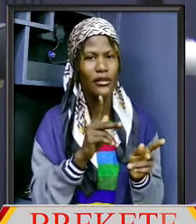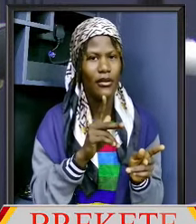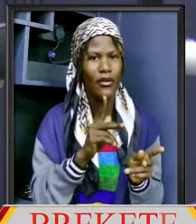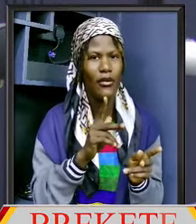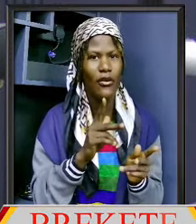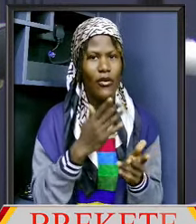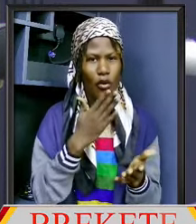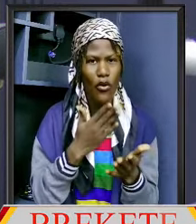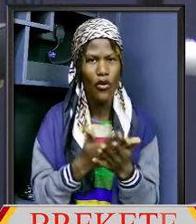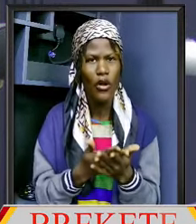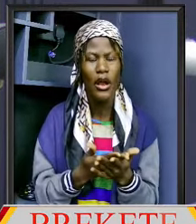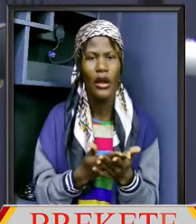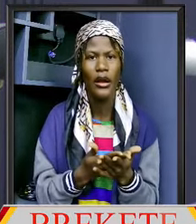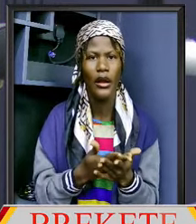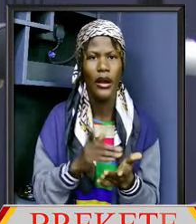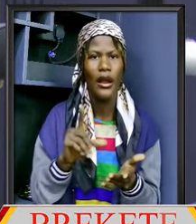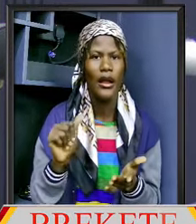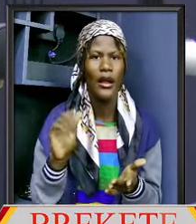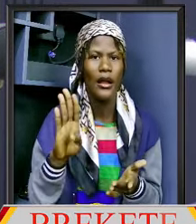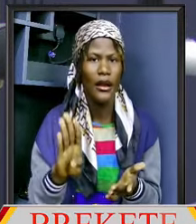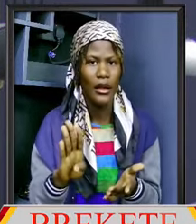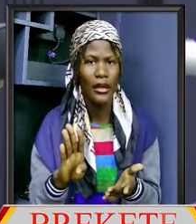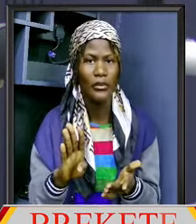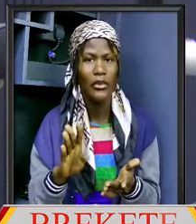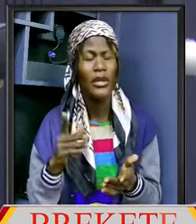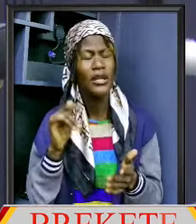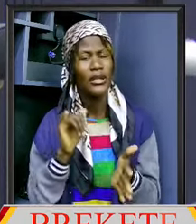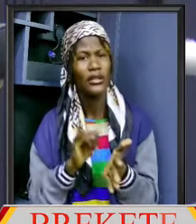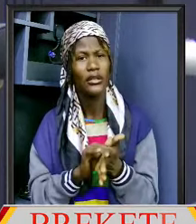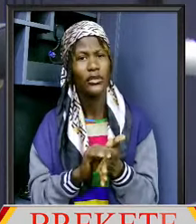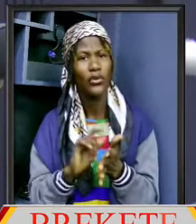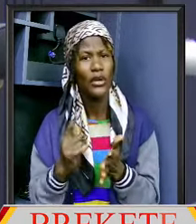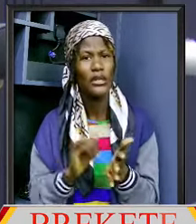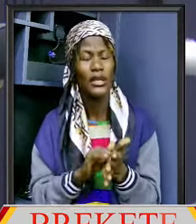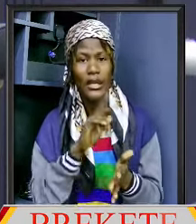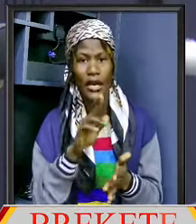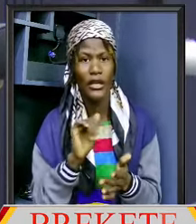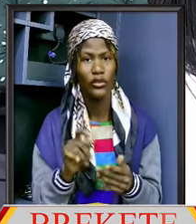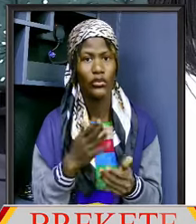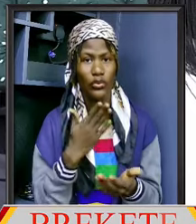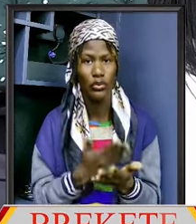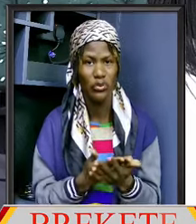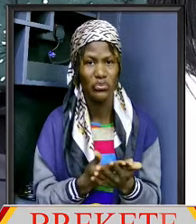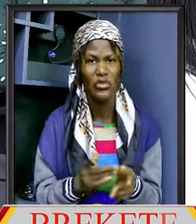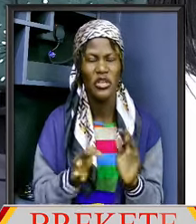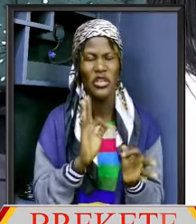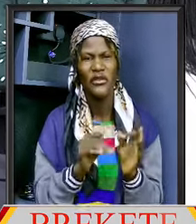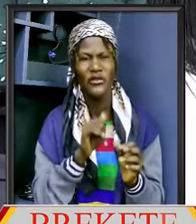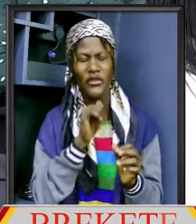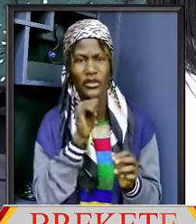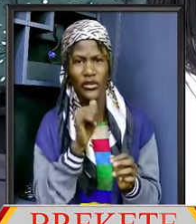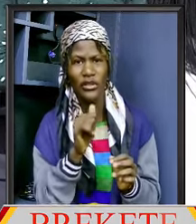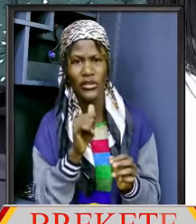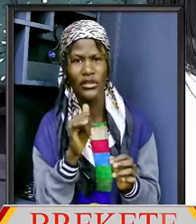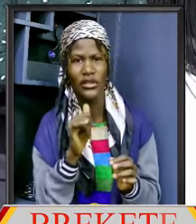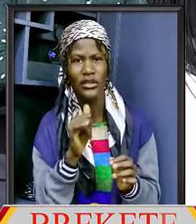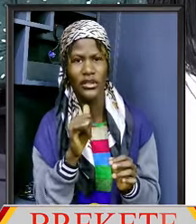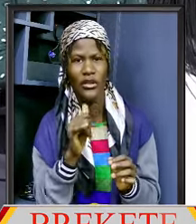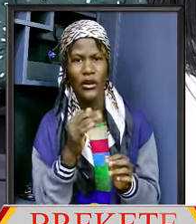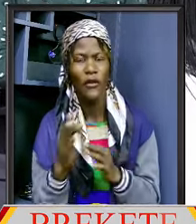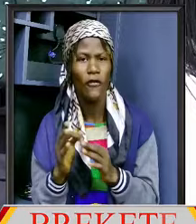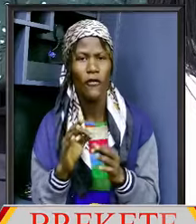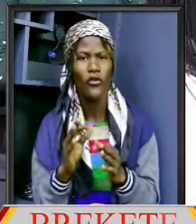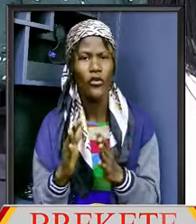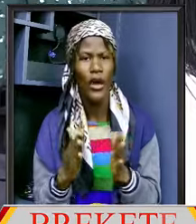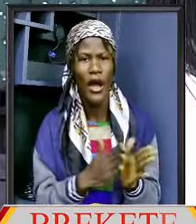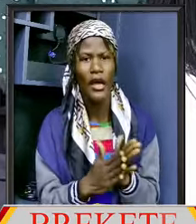one. Those ones where no they proper. If na their fault, they got just come they proper.